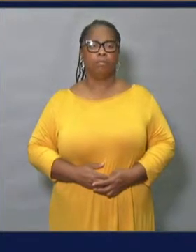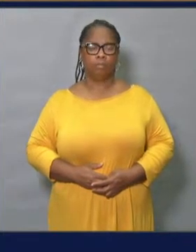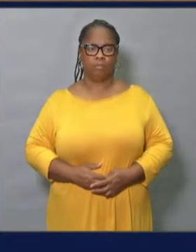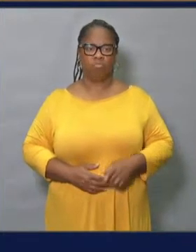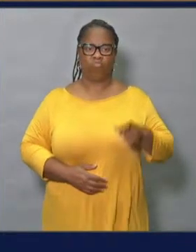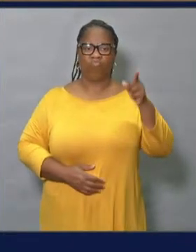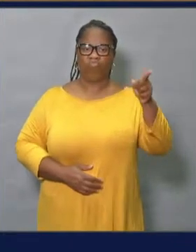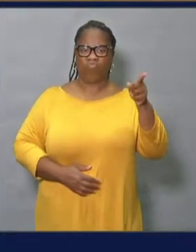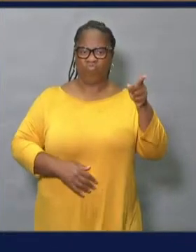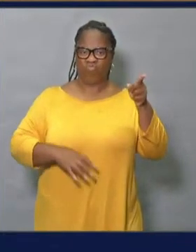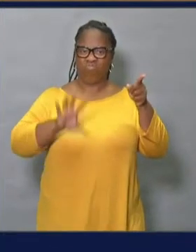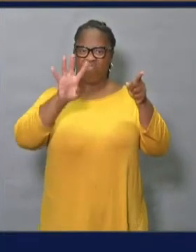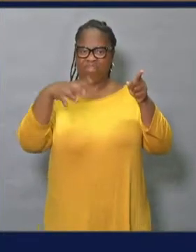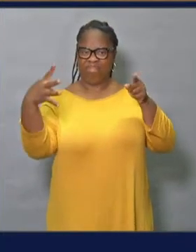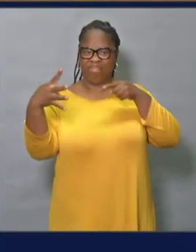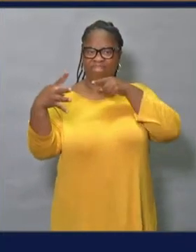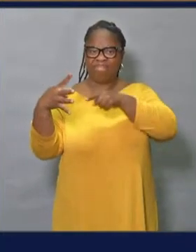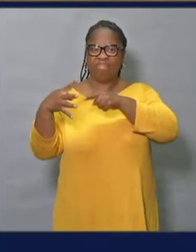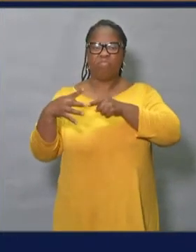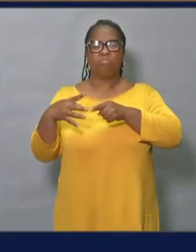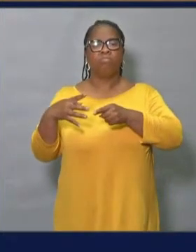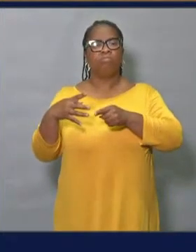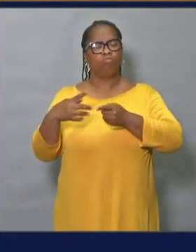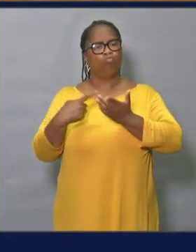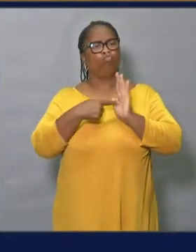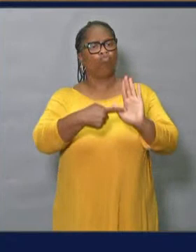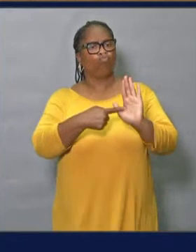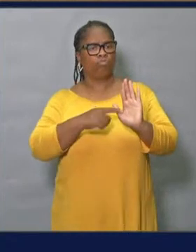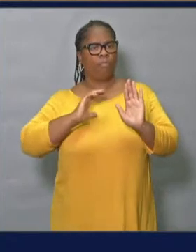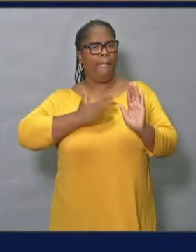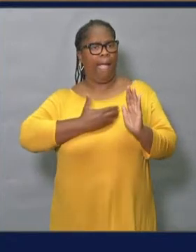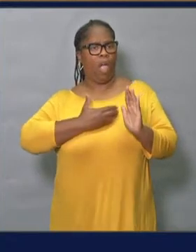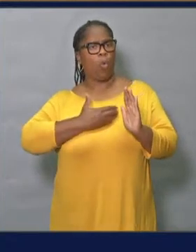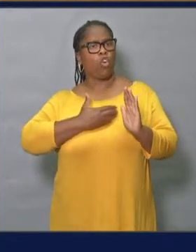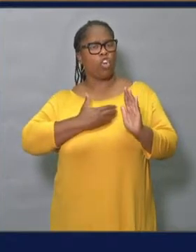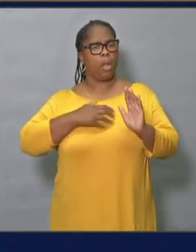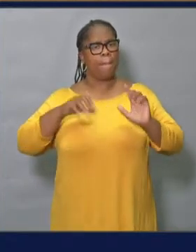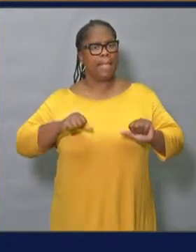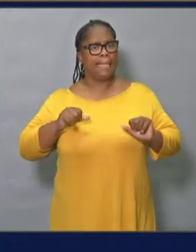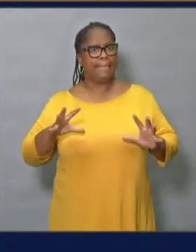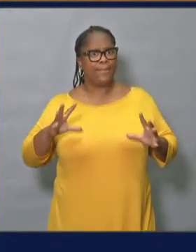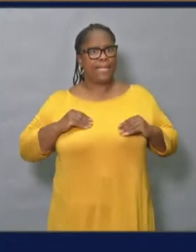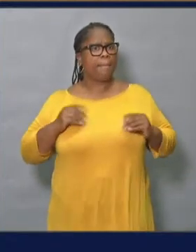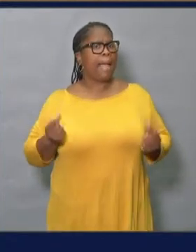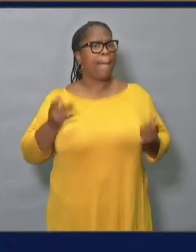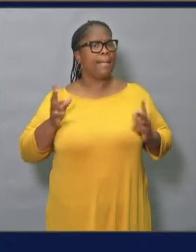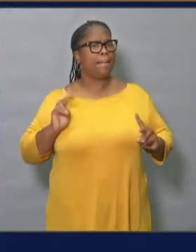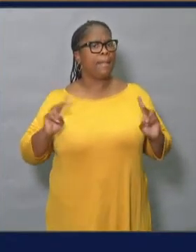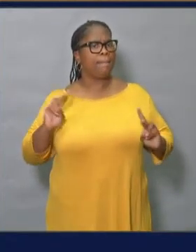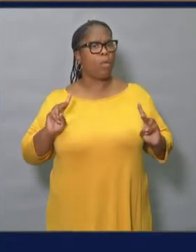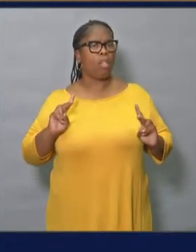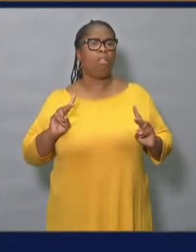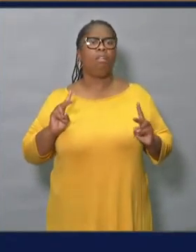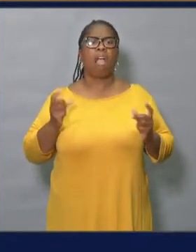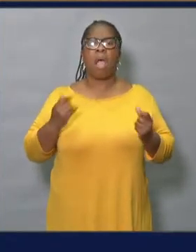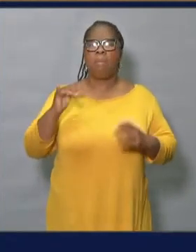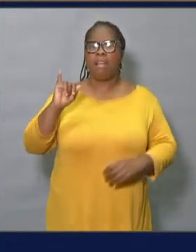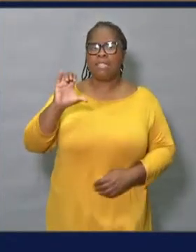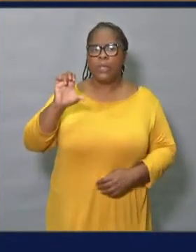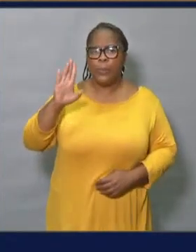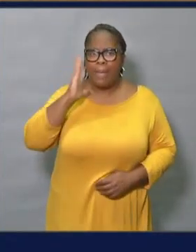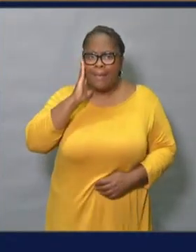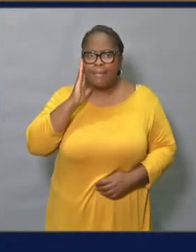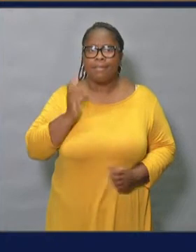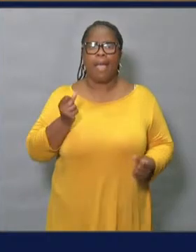And this demonstrates that our capacity in the intensive care units and our supply of ventilators has remained relatively stable